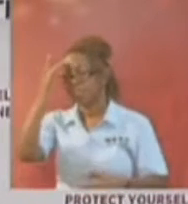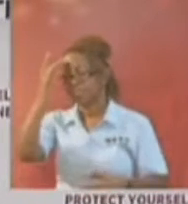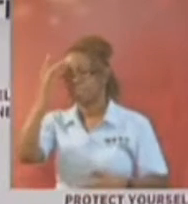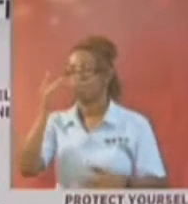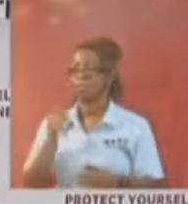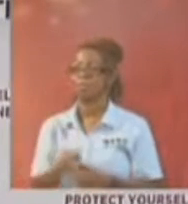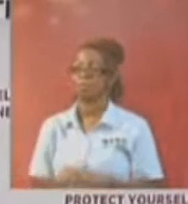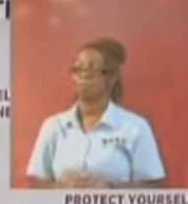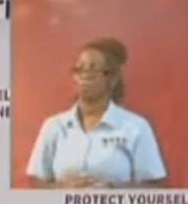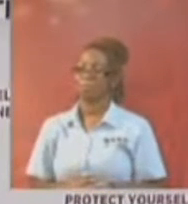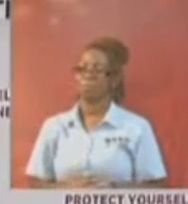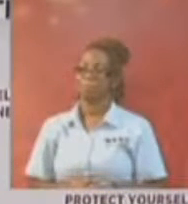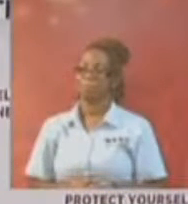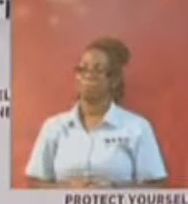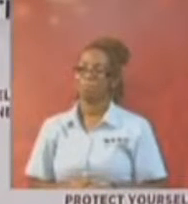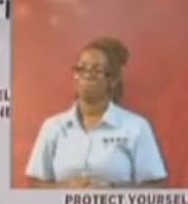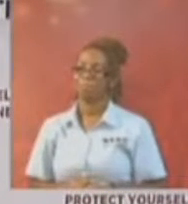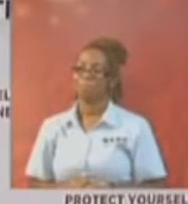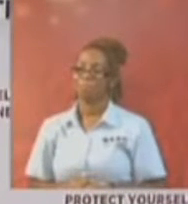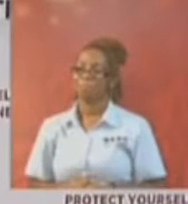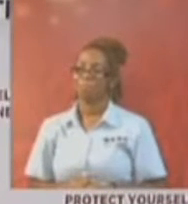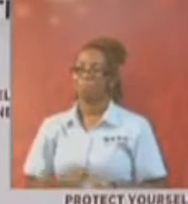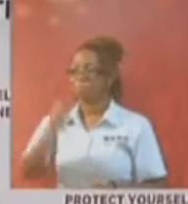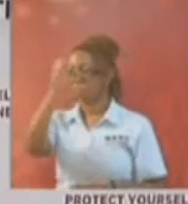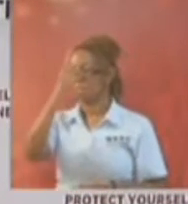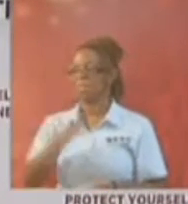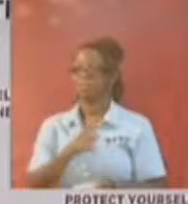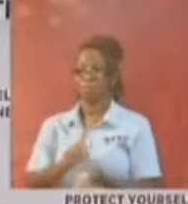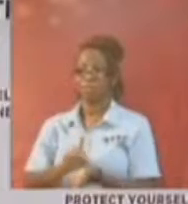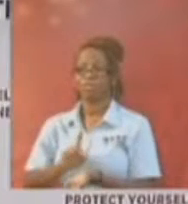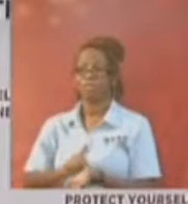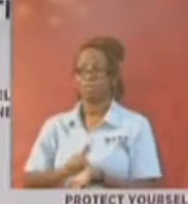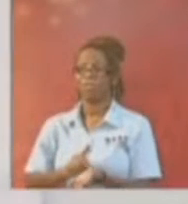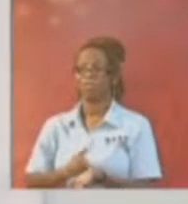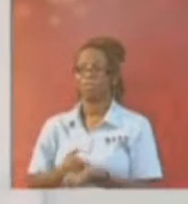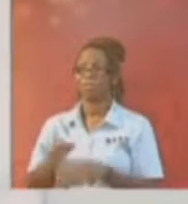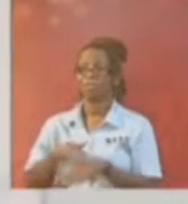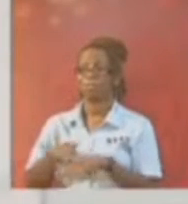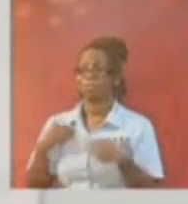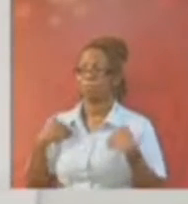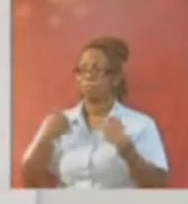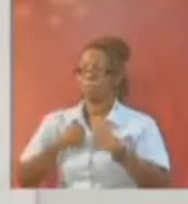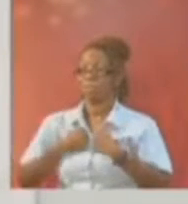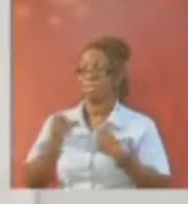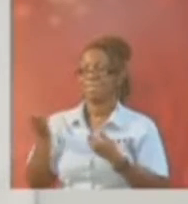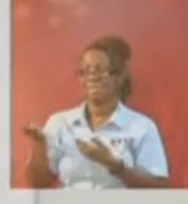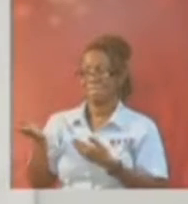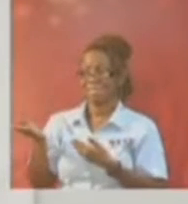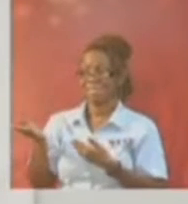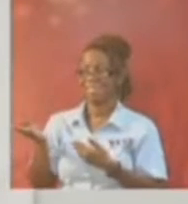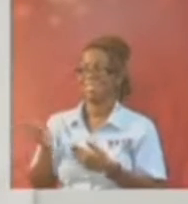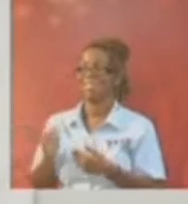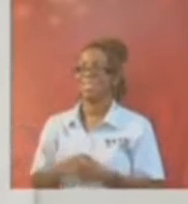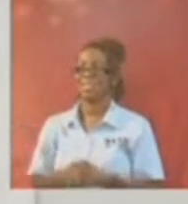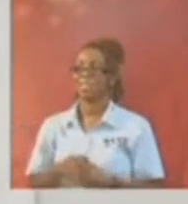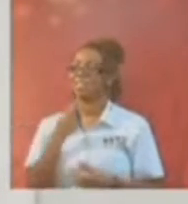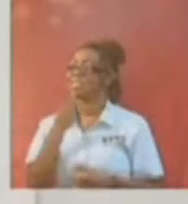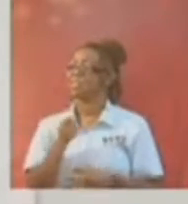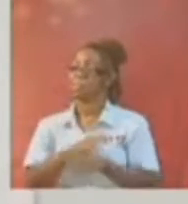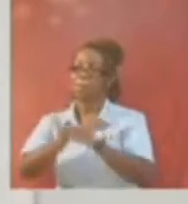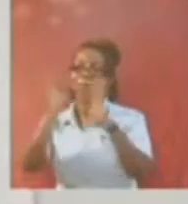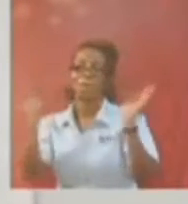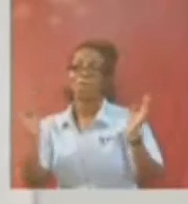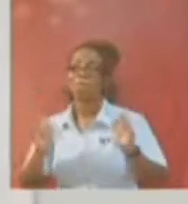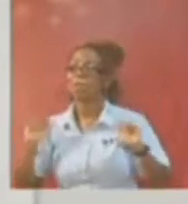Thank you very much, Mr. Alexander, and good morning to my colleagues, Dr. Hines and Ms. Hollingsworth, and to the listening and